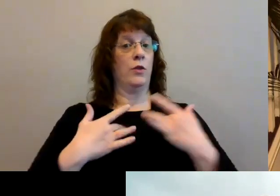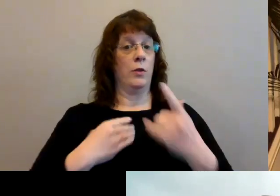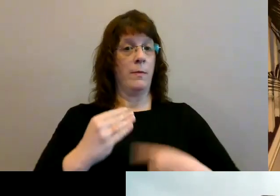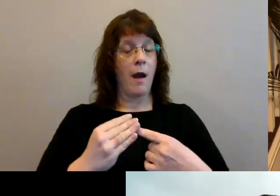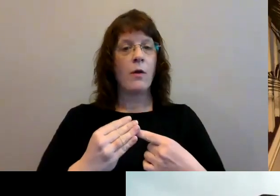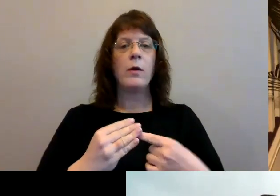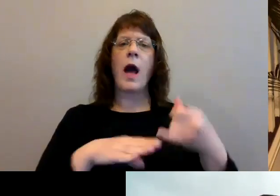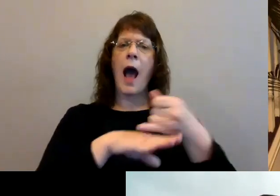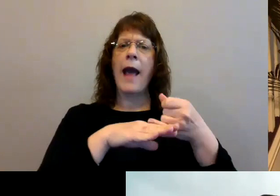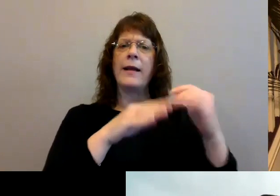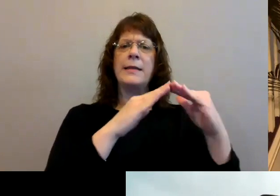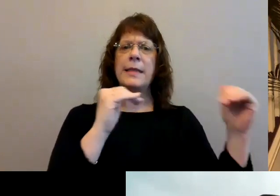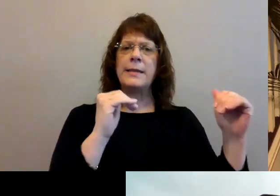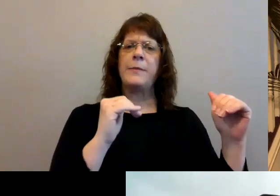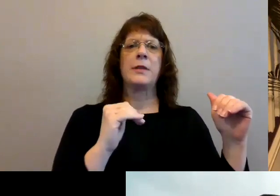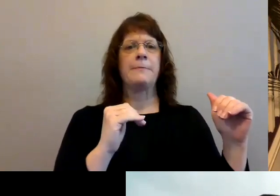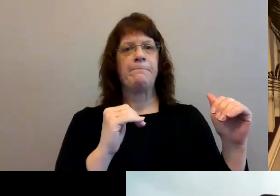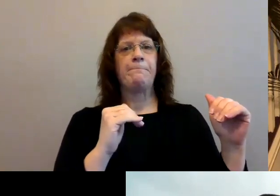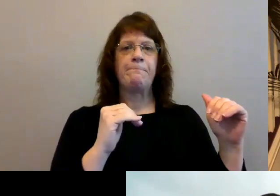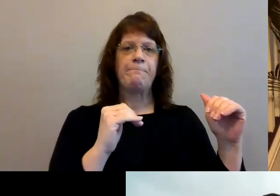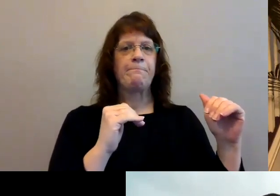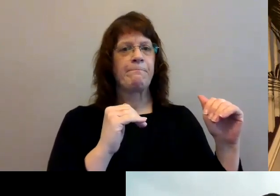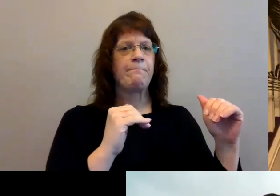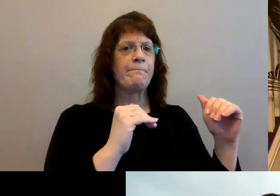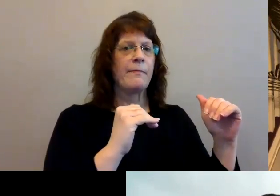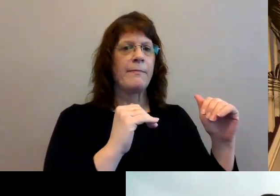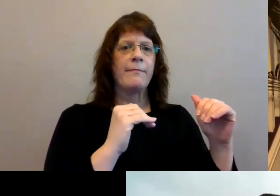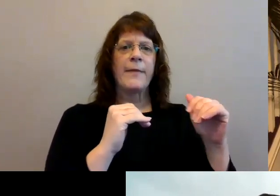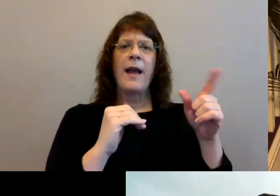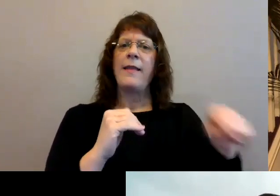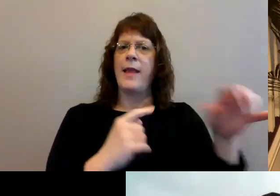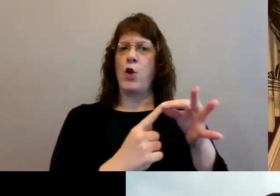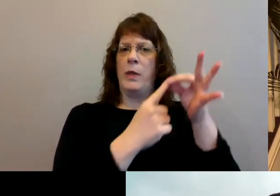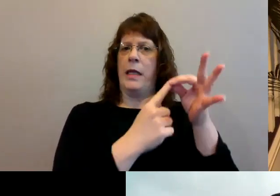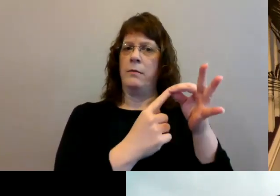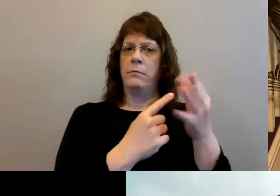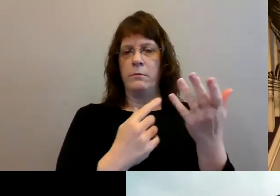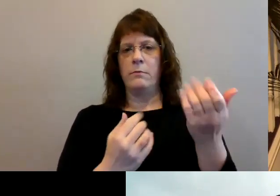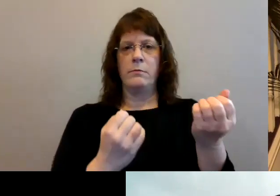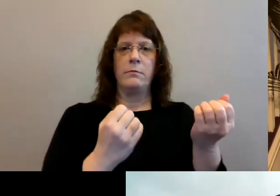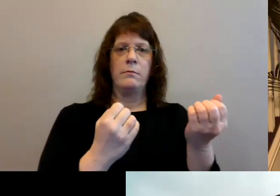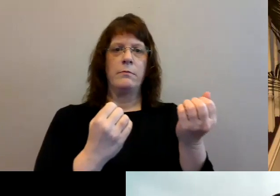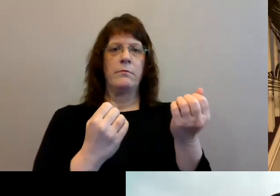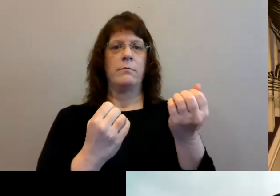Island systems are, they're unique in many ways. So like, as I